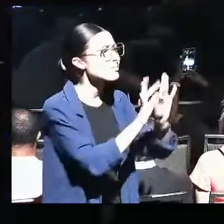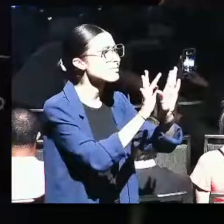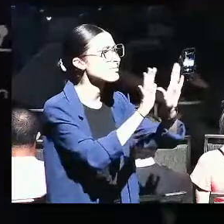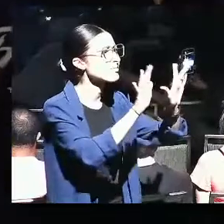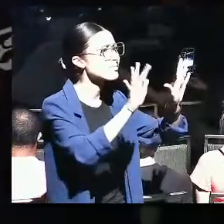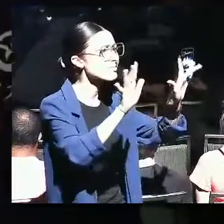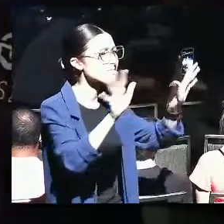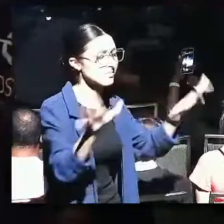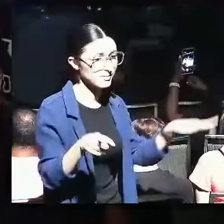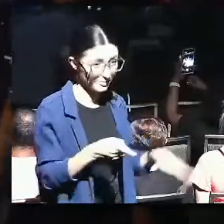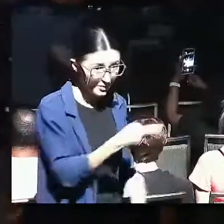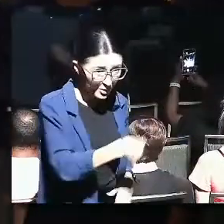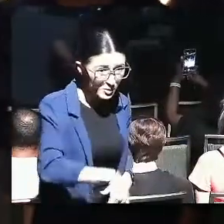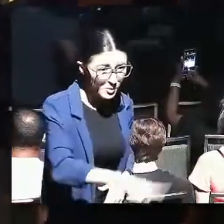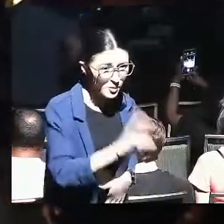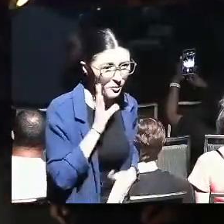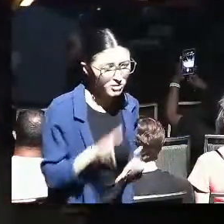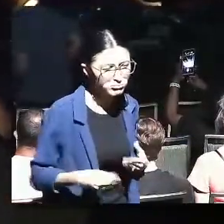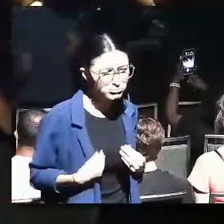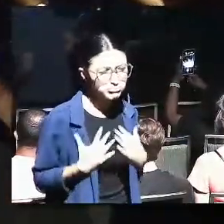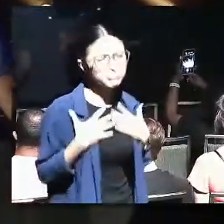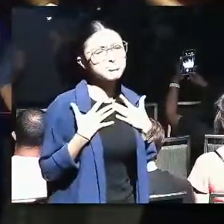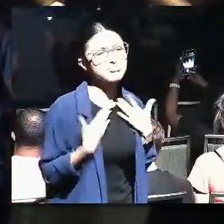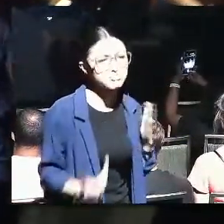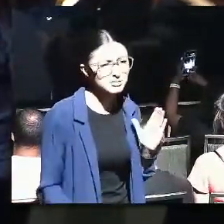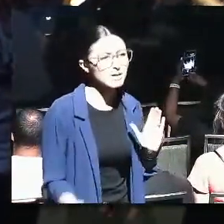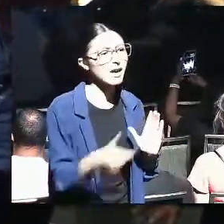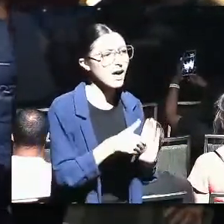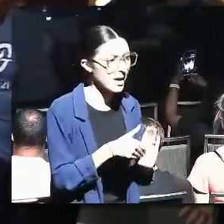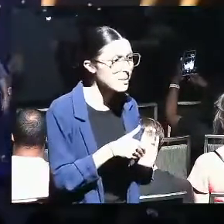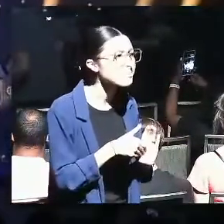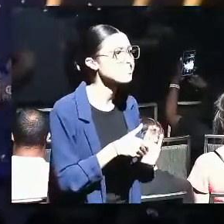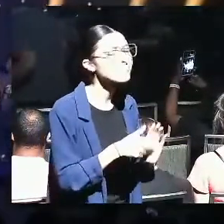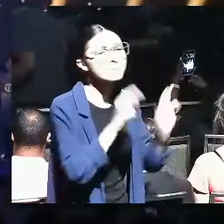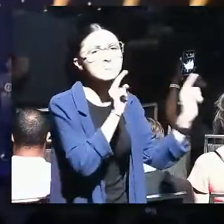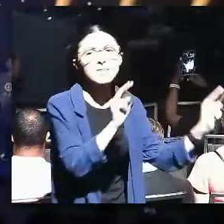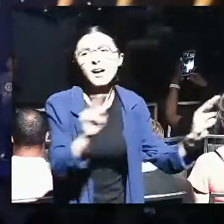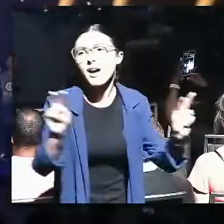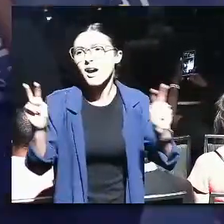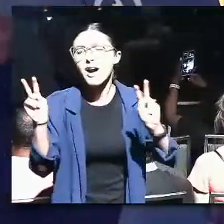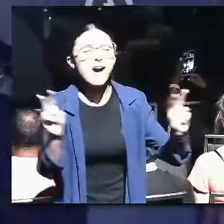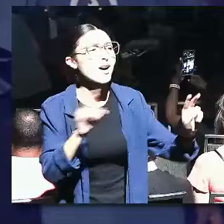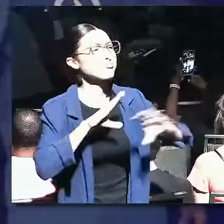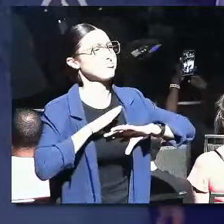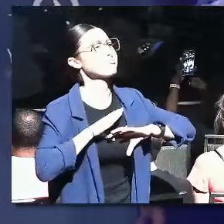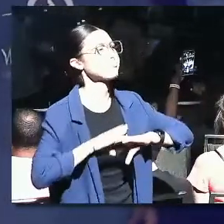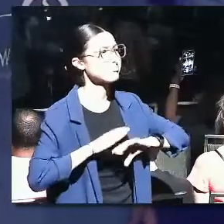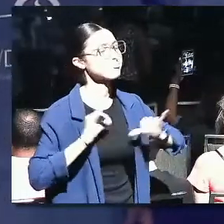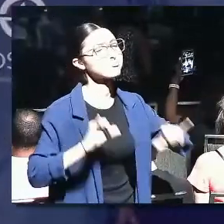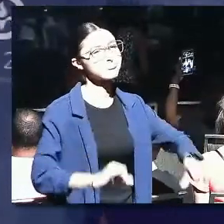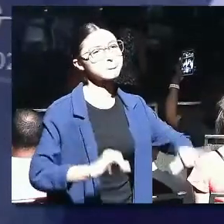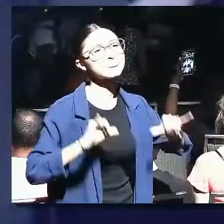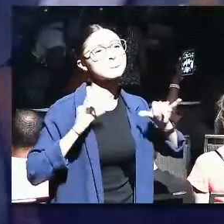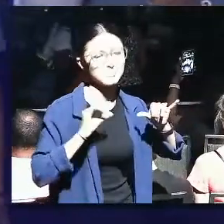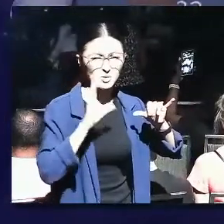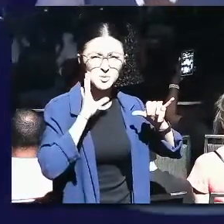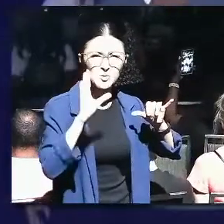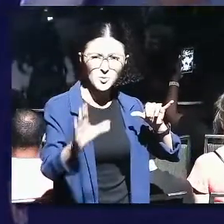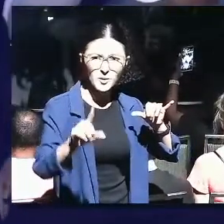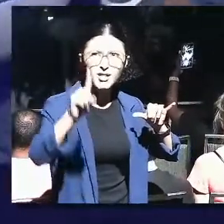you'll rise again. If you only look around, you will be found.